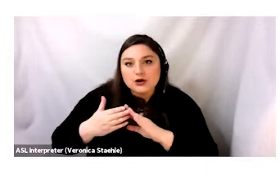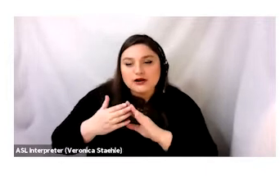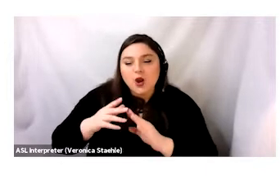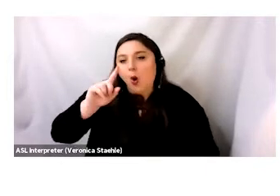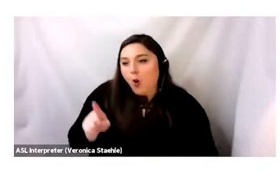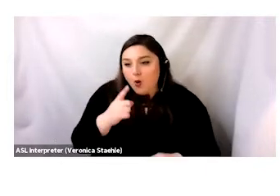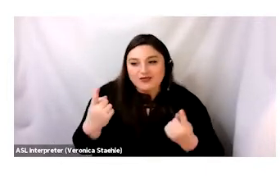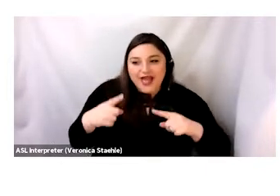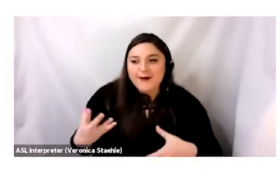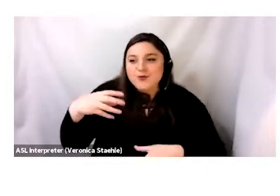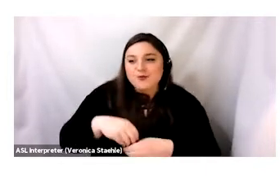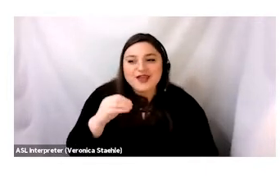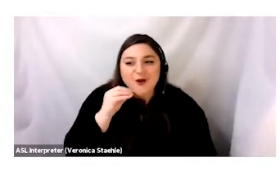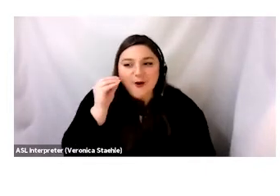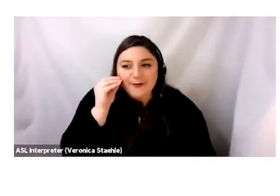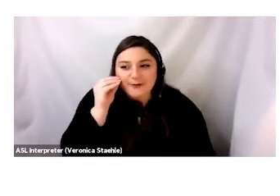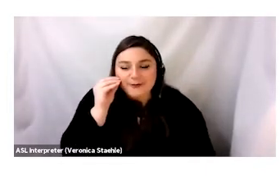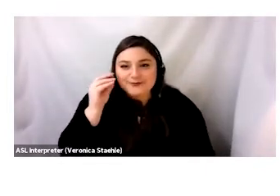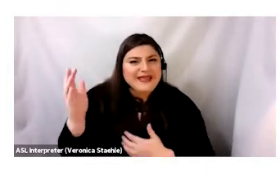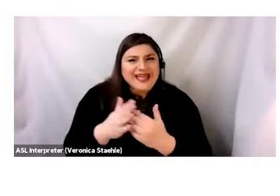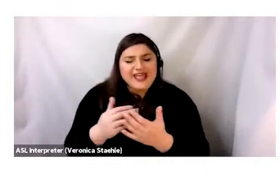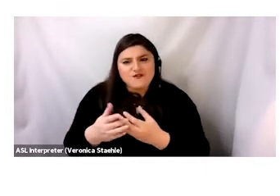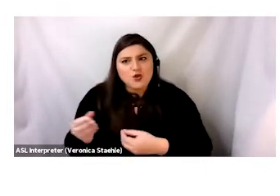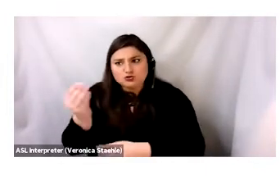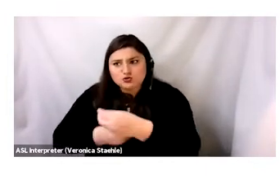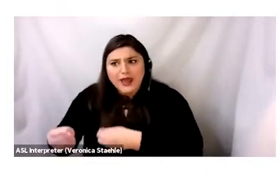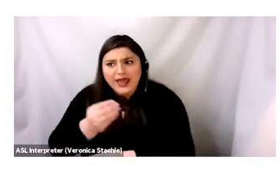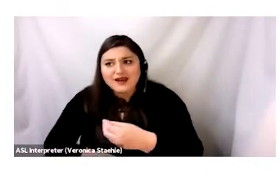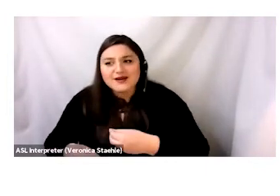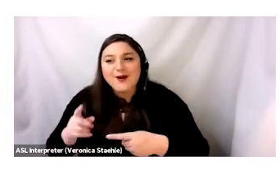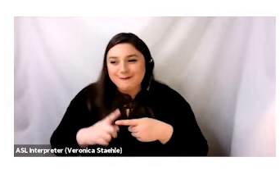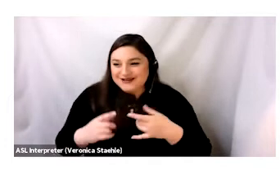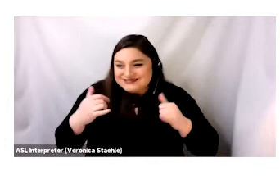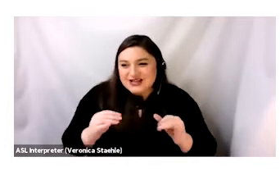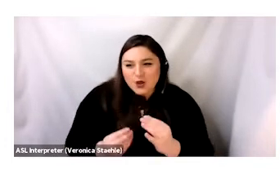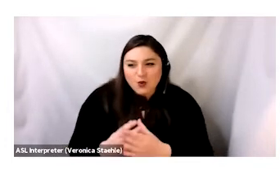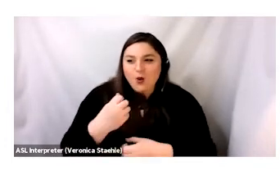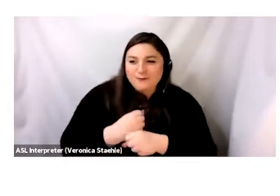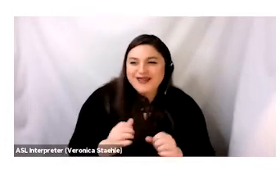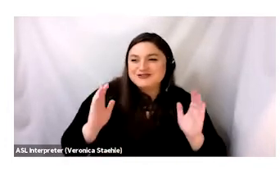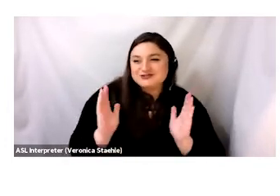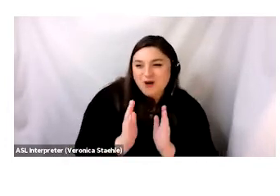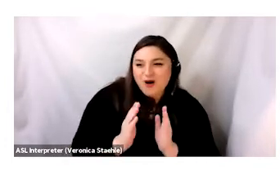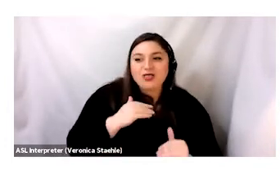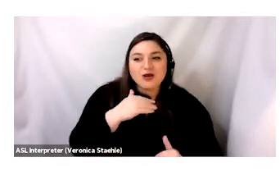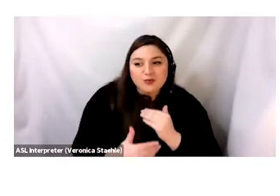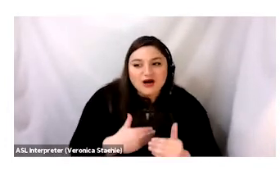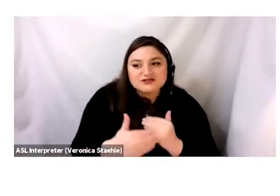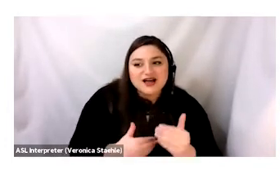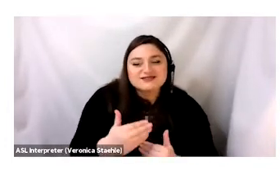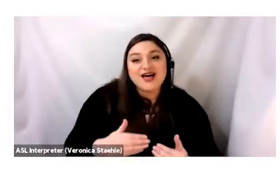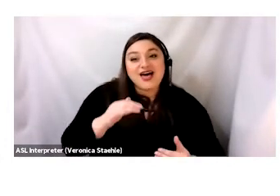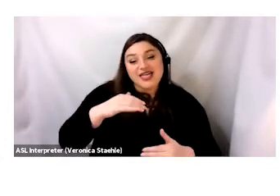or currency, it was done on a small scale. The practices of turning it into thread, of weaving it into cloth,